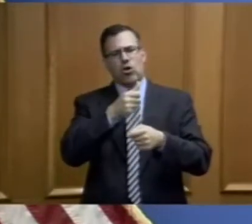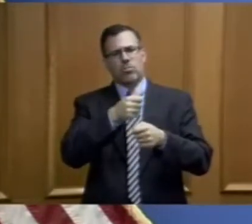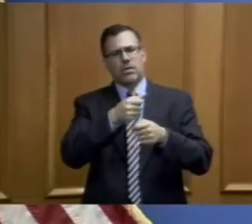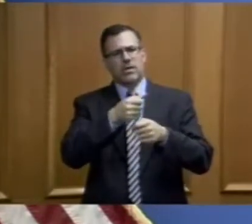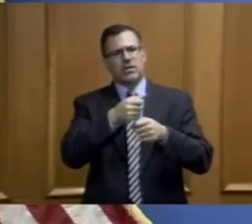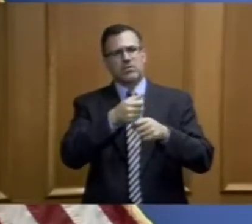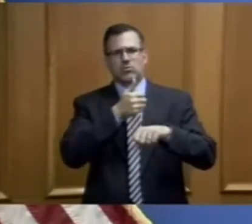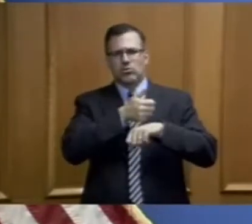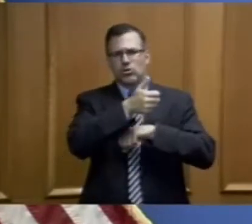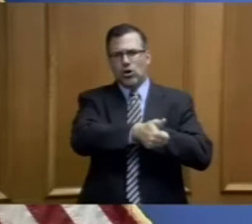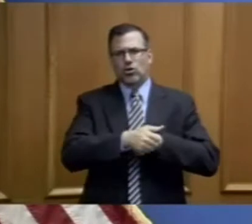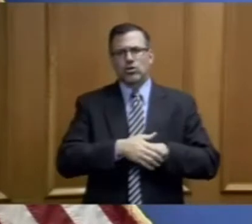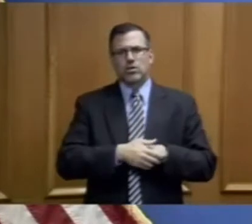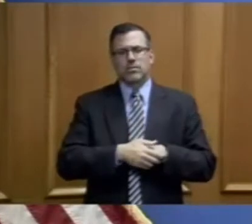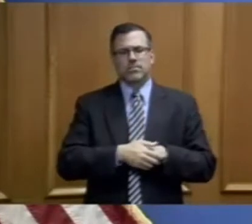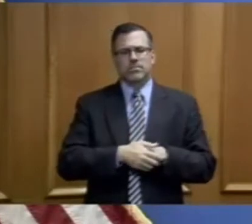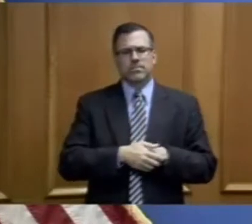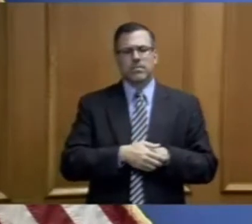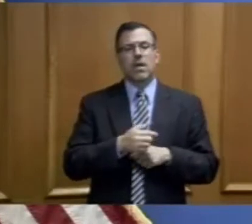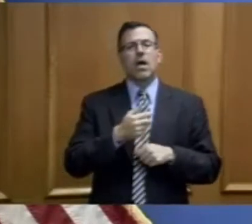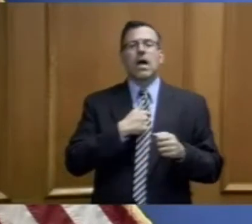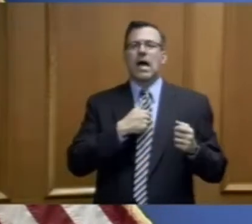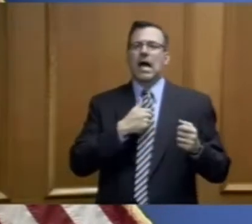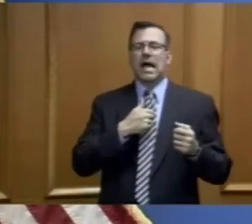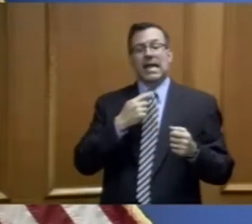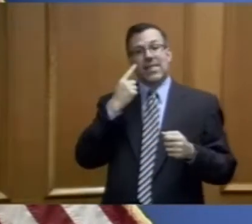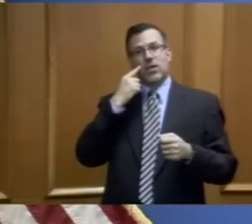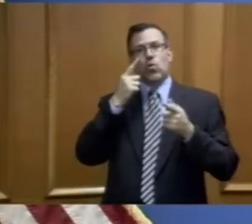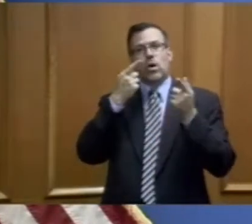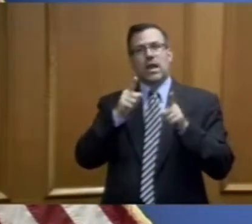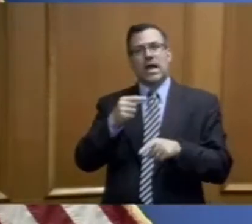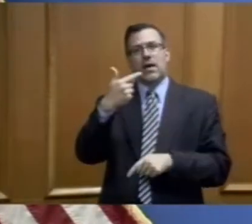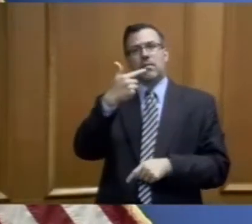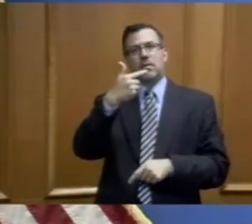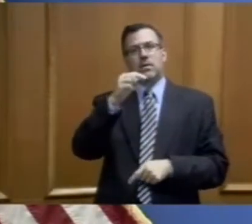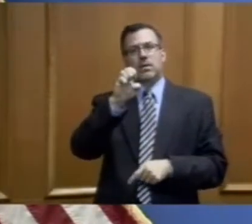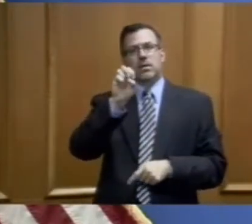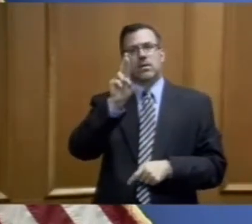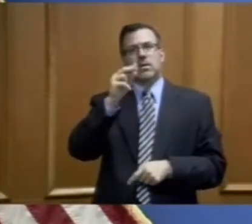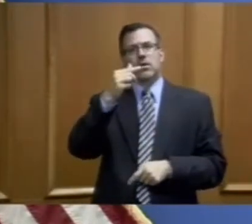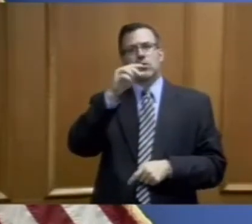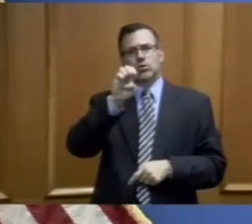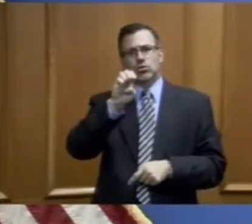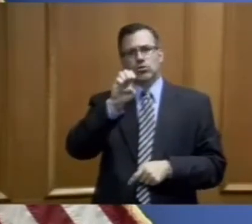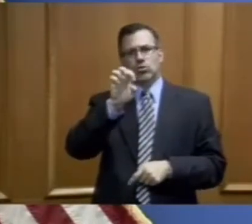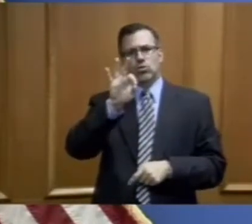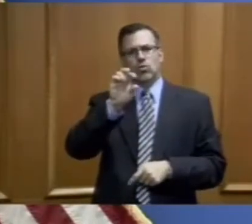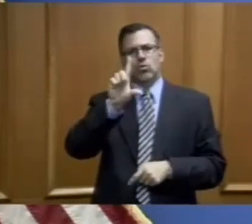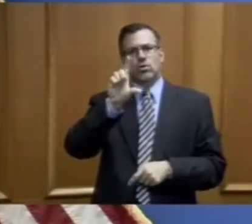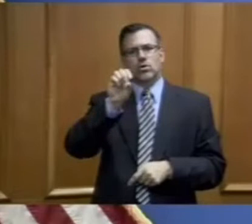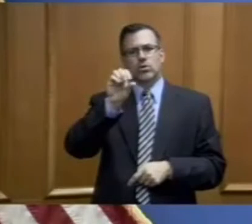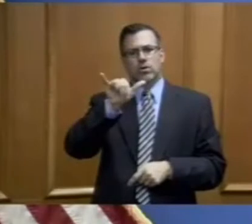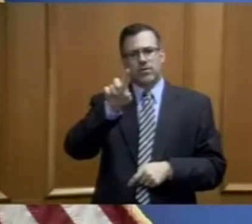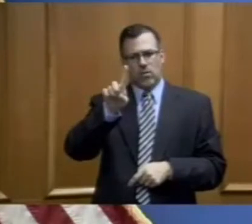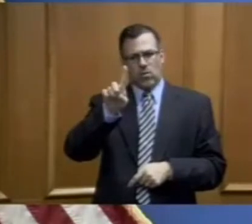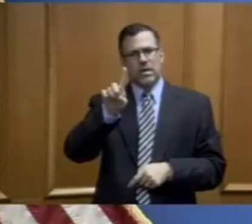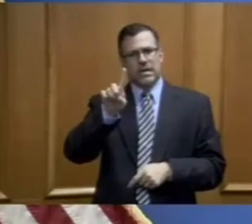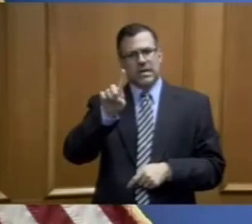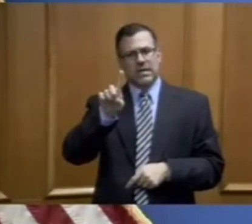what happened to George Floyd is horrific. I think it is